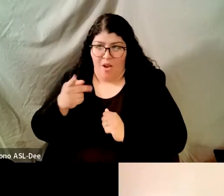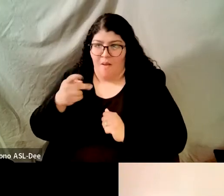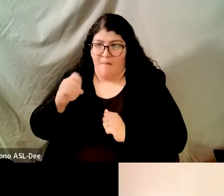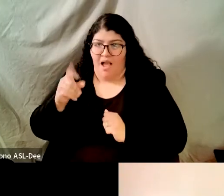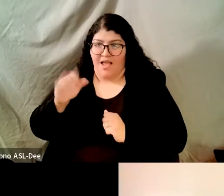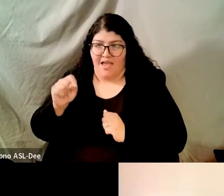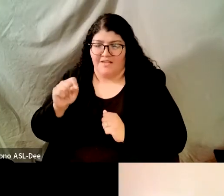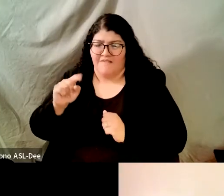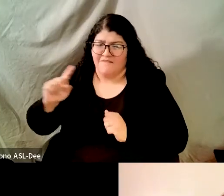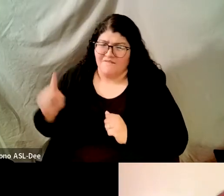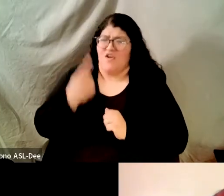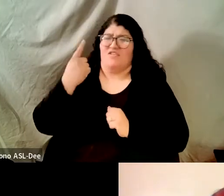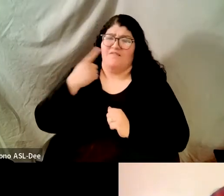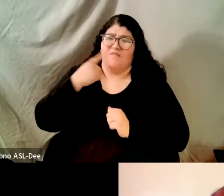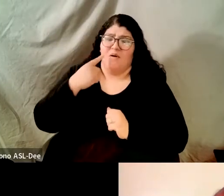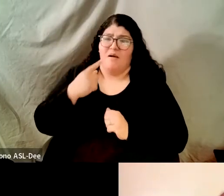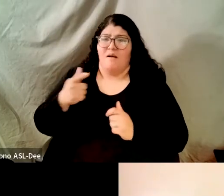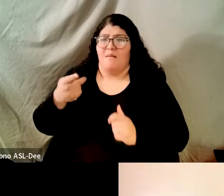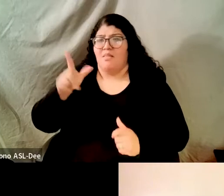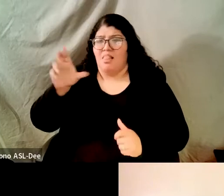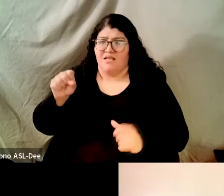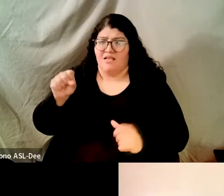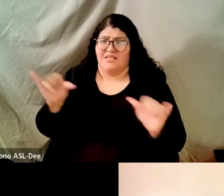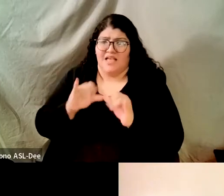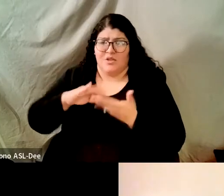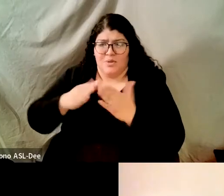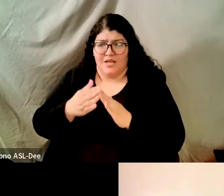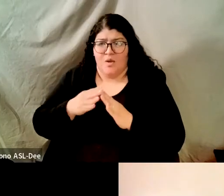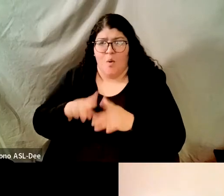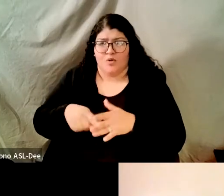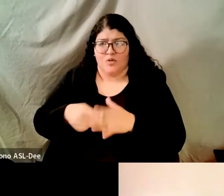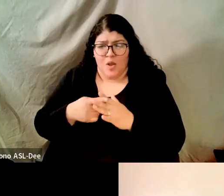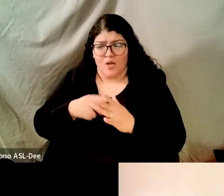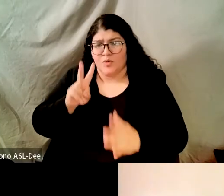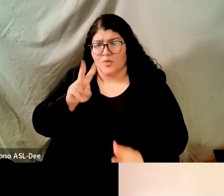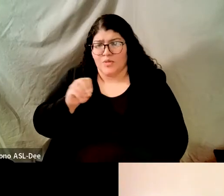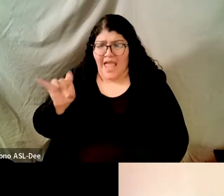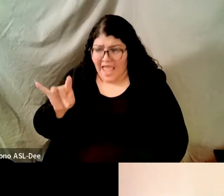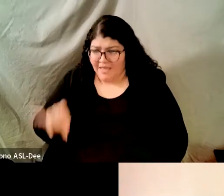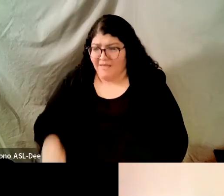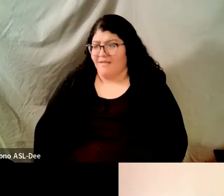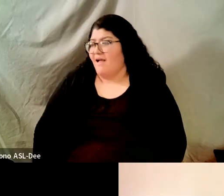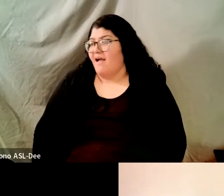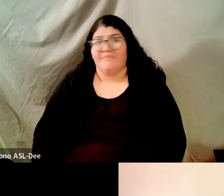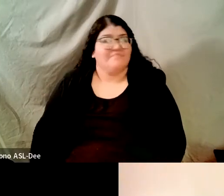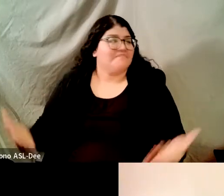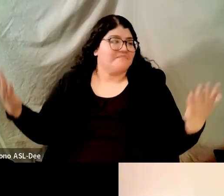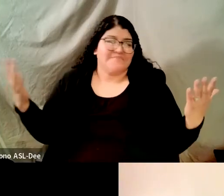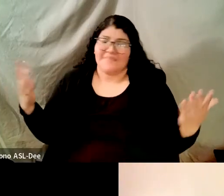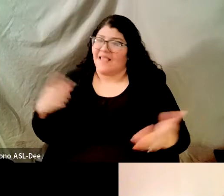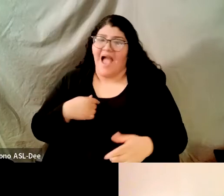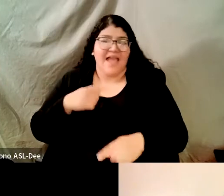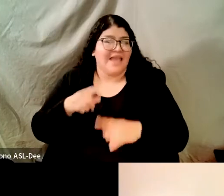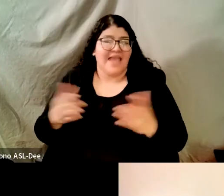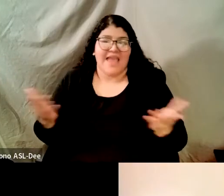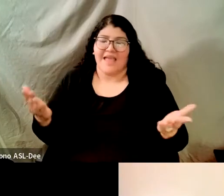the plus size community, and it launched in 2008. I can't even tell you